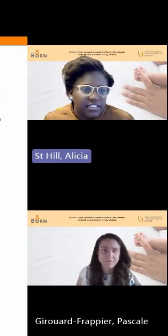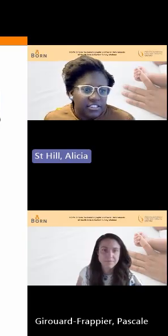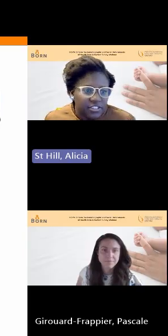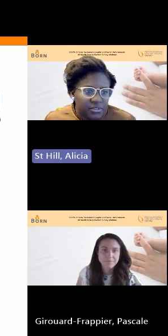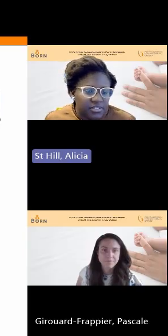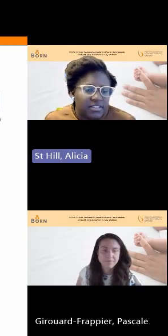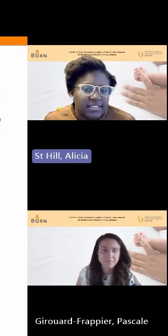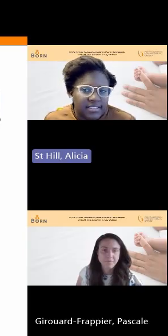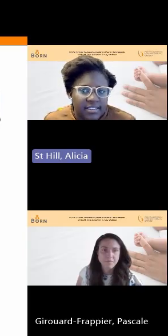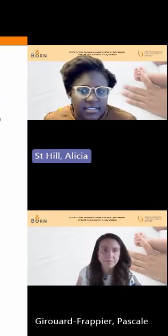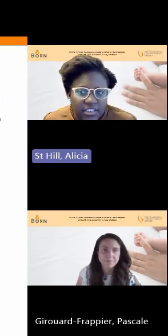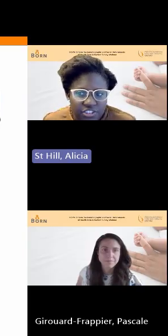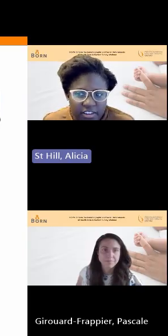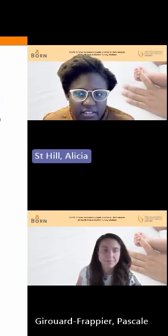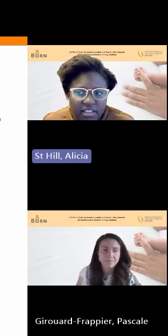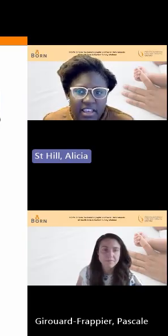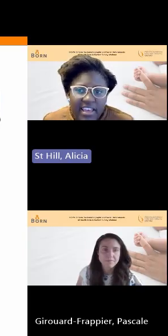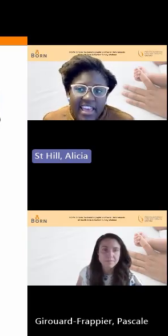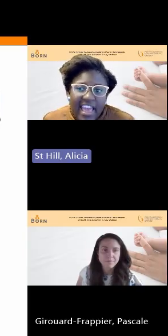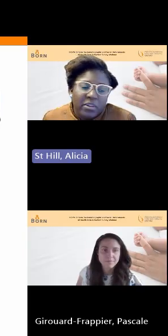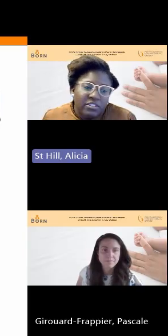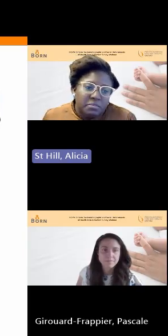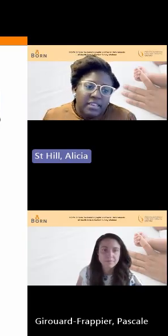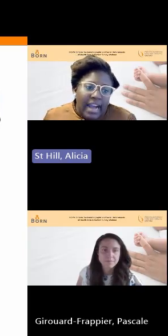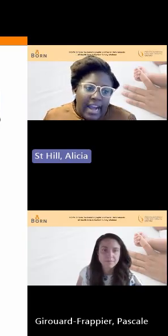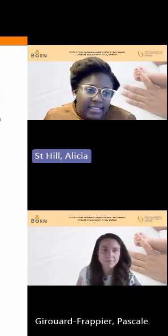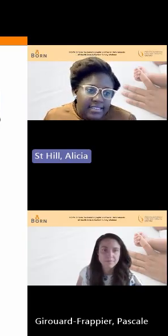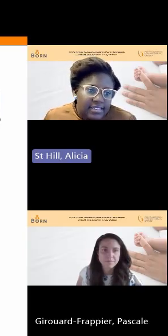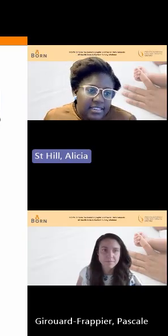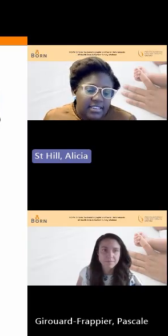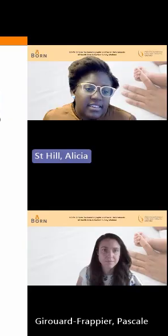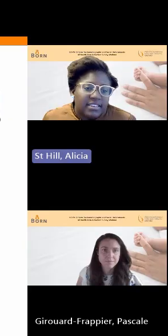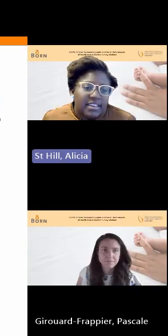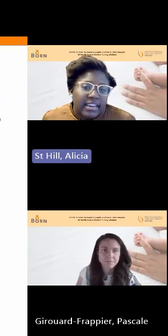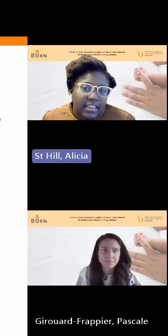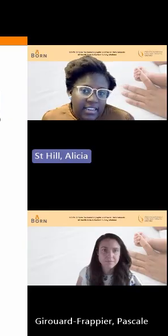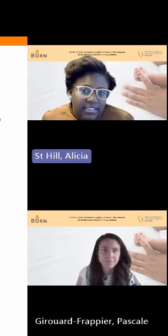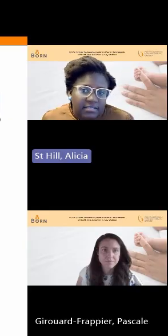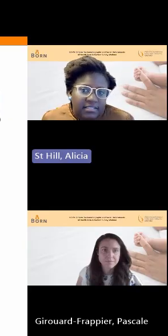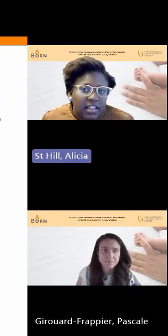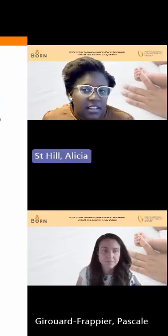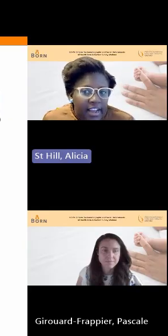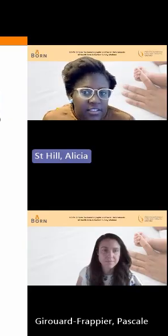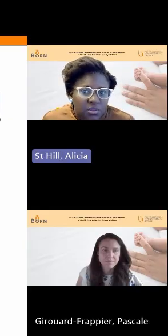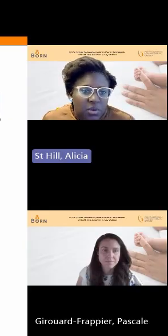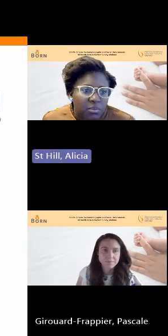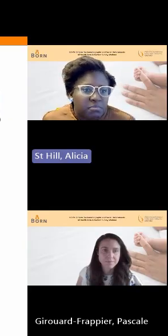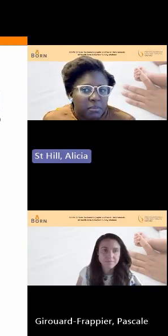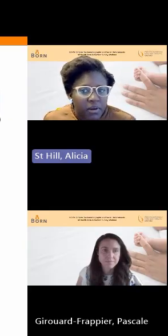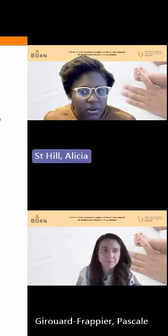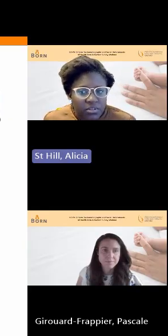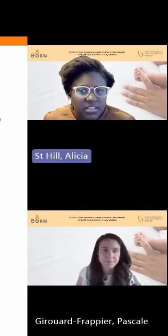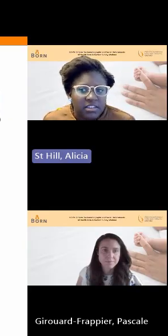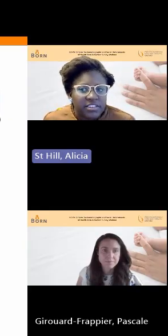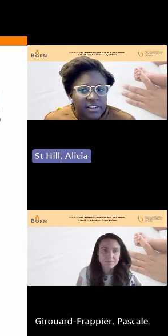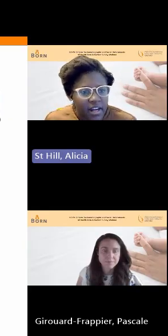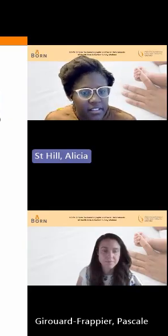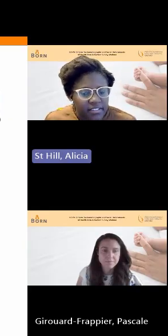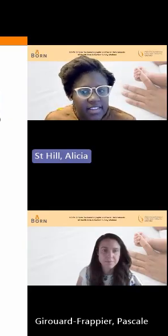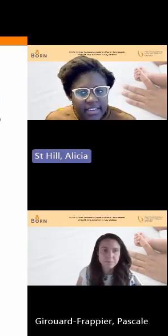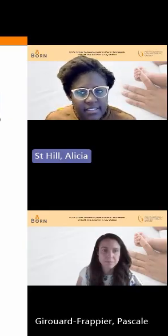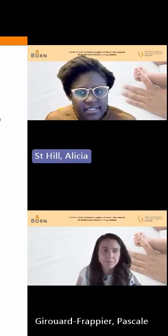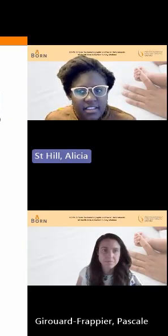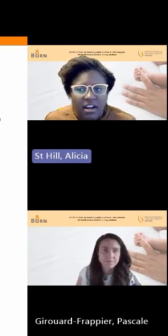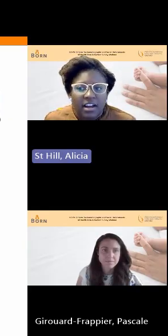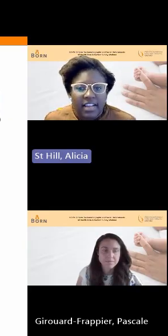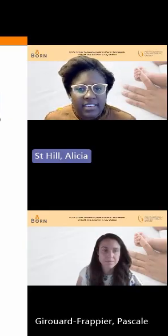clients to collect and use SDH data. And whether it's being asked and collected aligns with what was proposed in Ontario